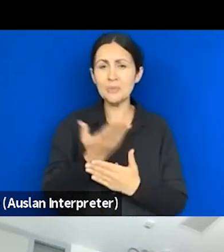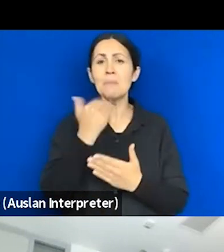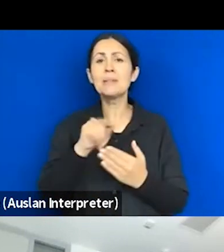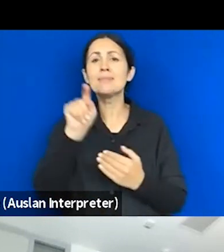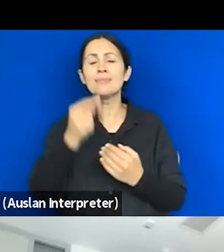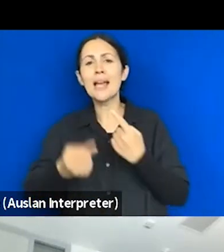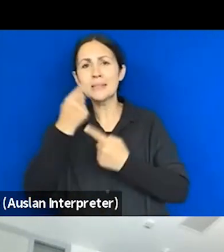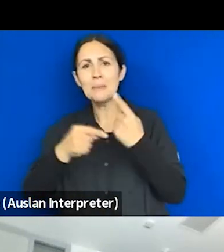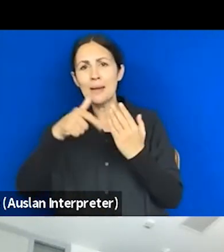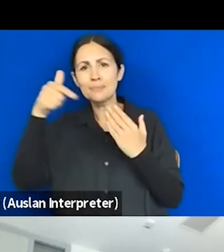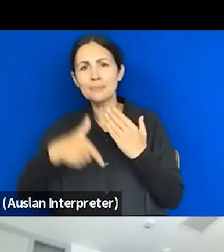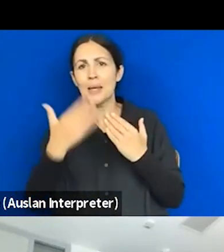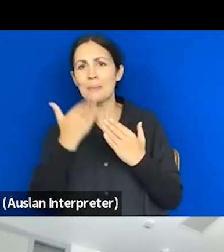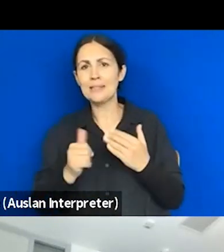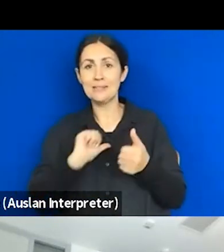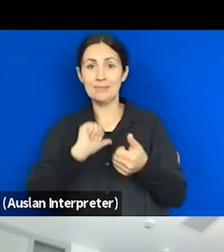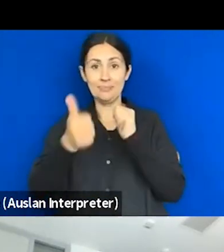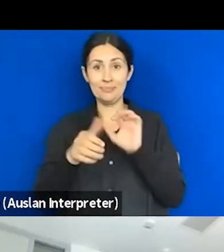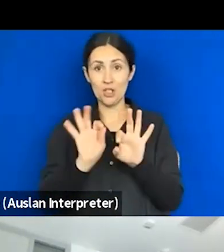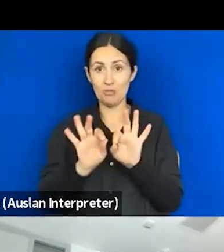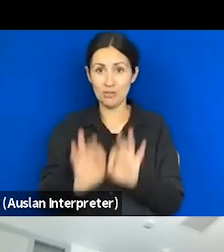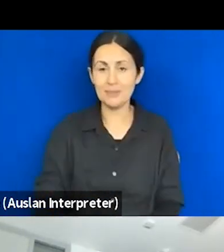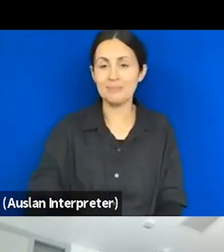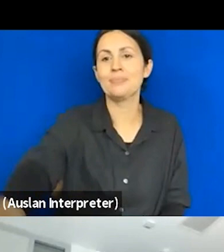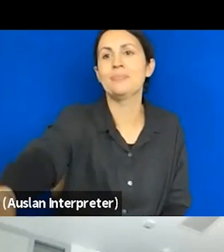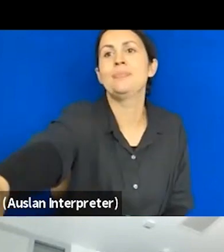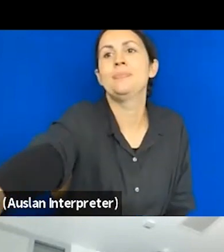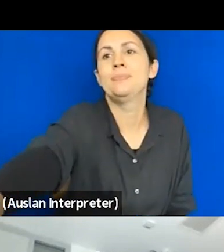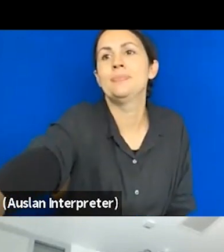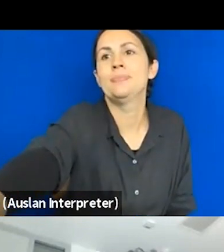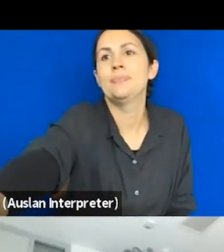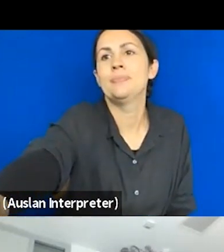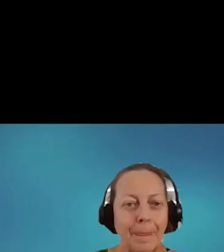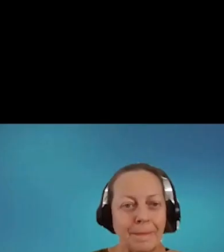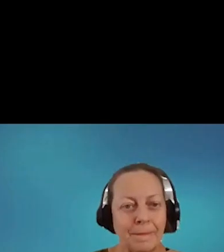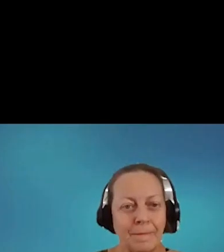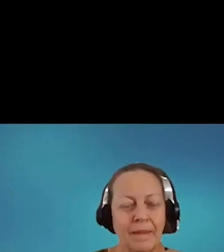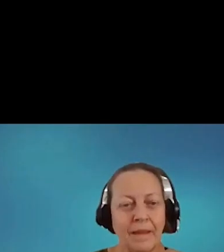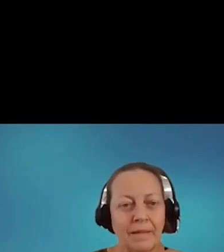little bit more about the psychotherapy that happens in conjunction with this treatment?